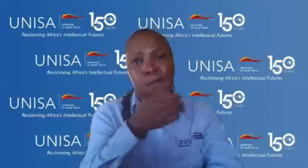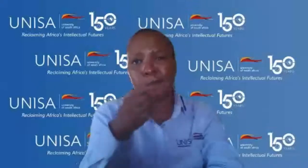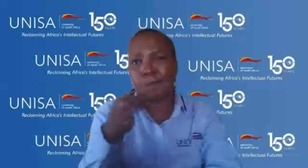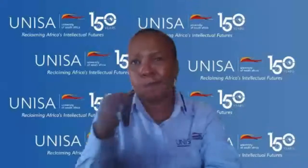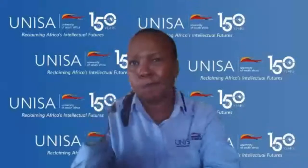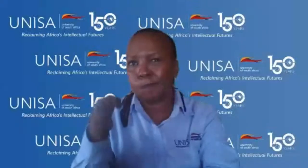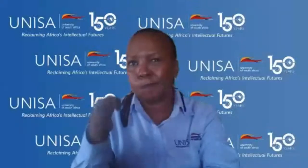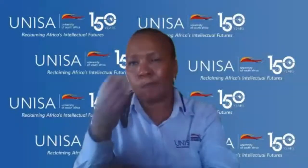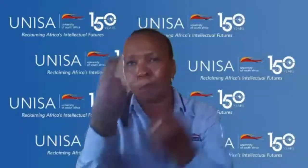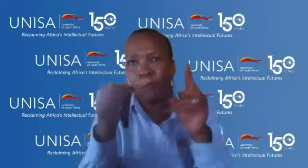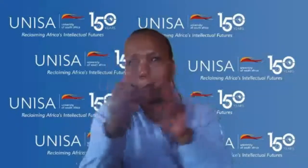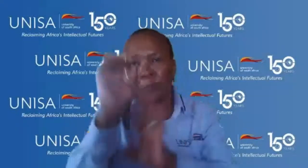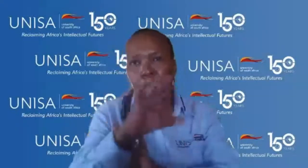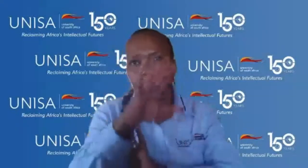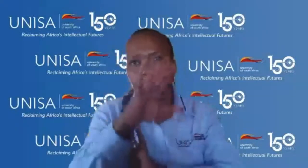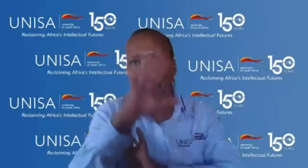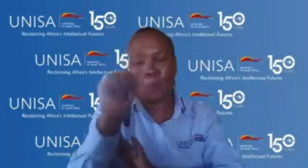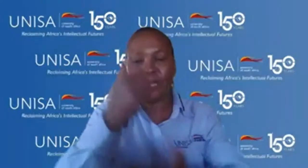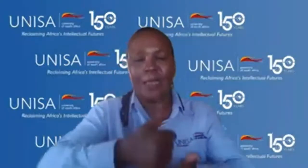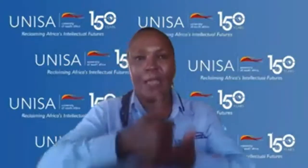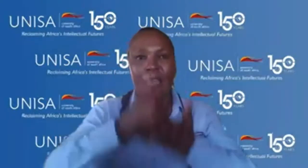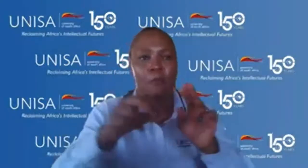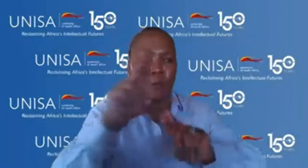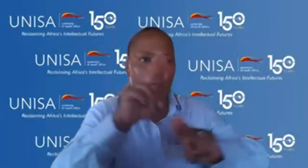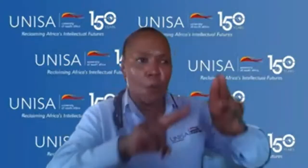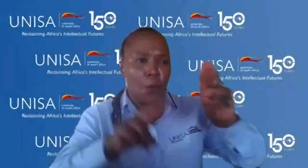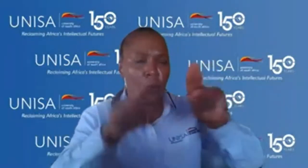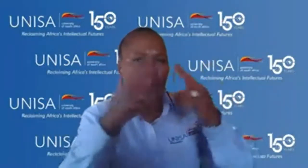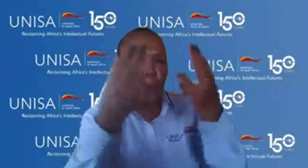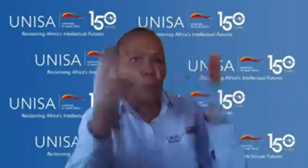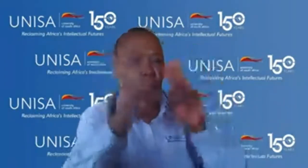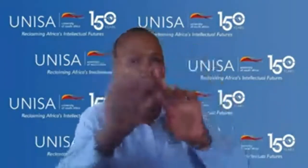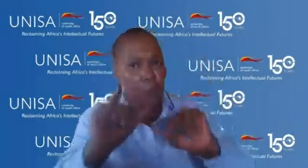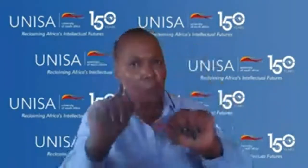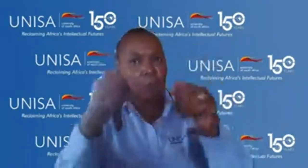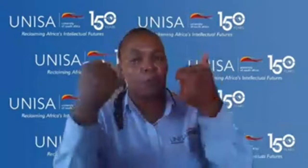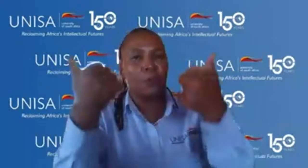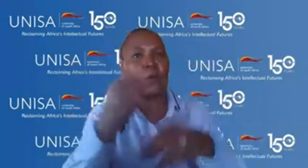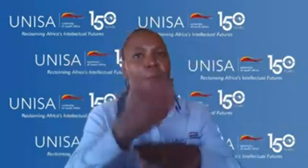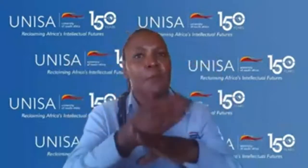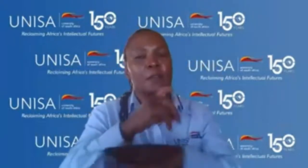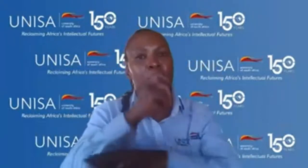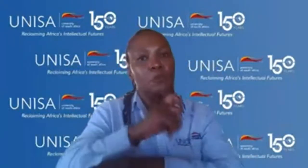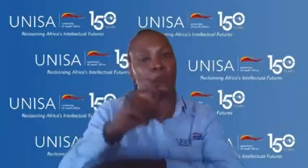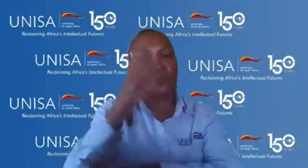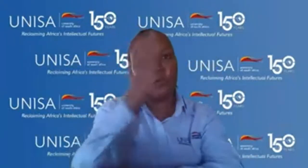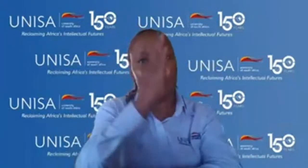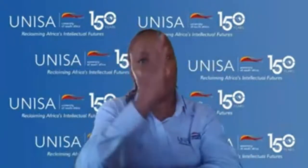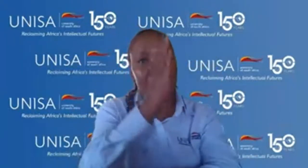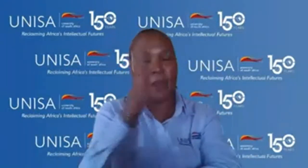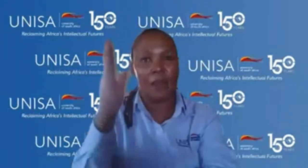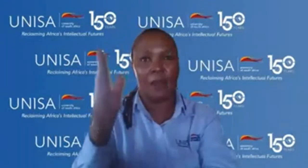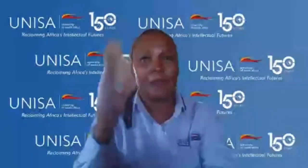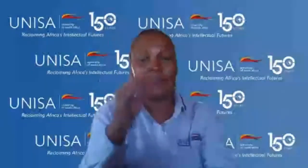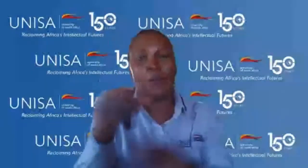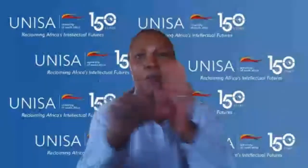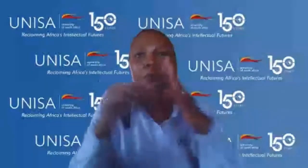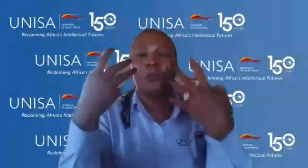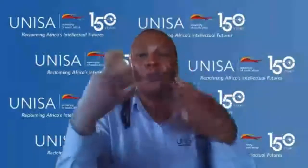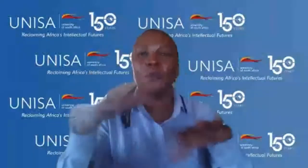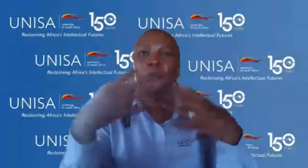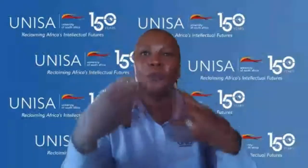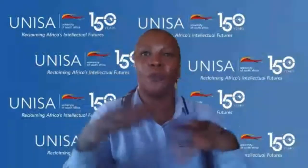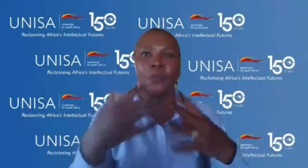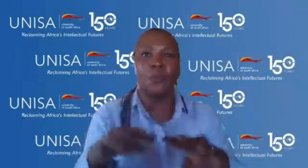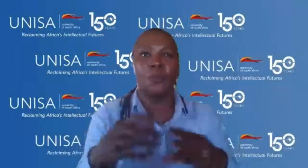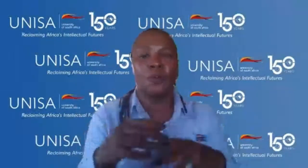able to help you to navigate the university very well. Make use of the library. I think it's one of the highlights I want